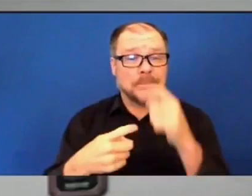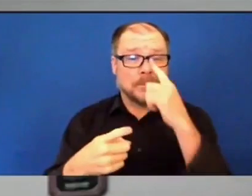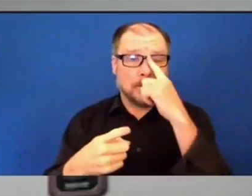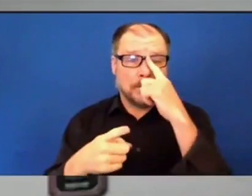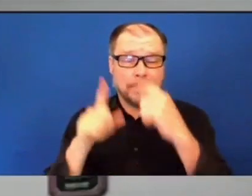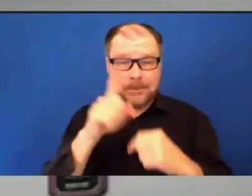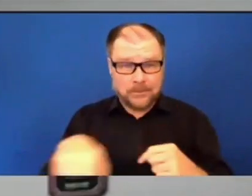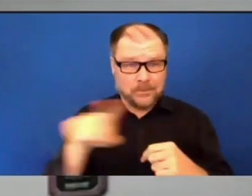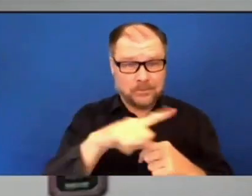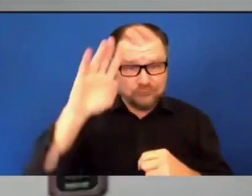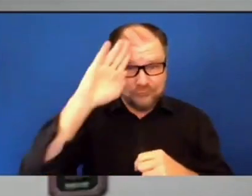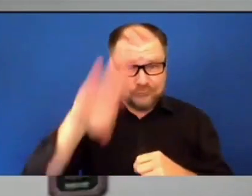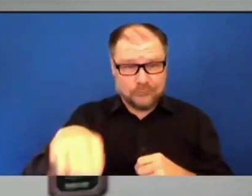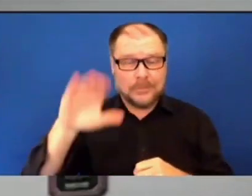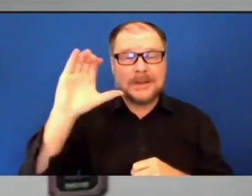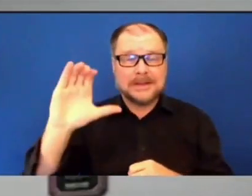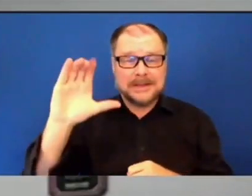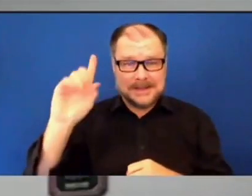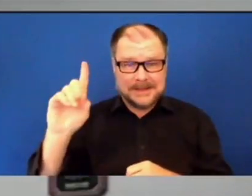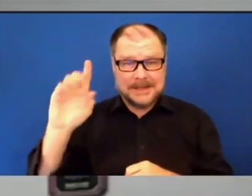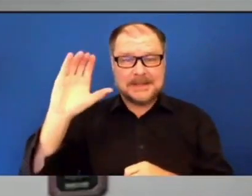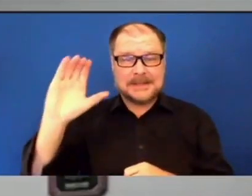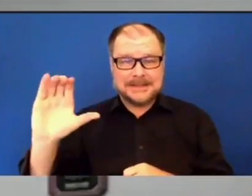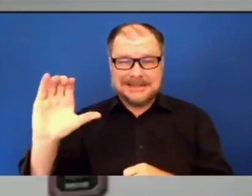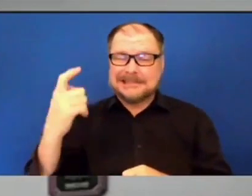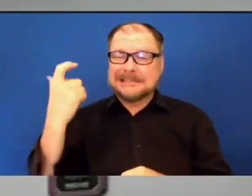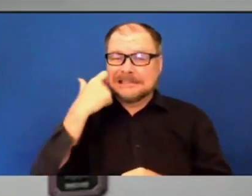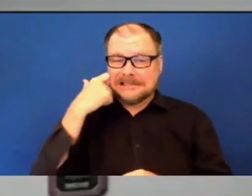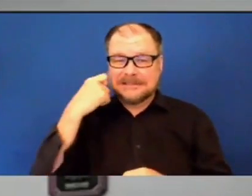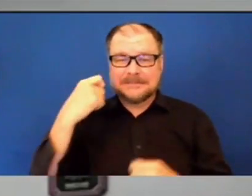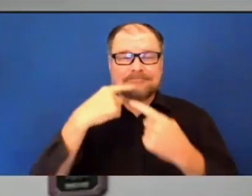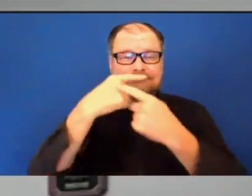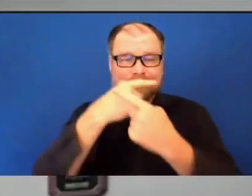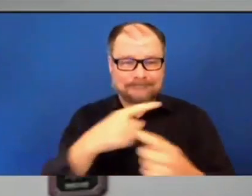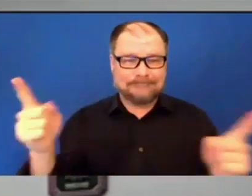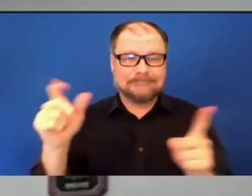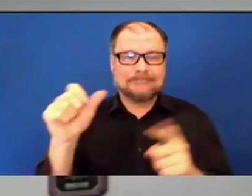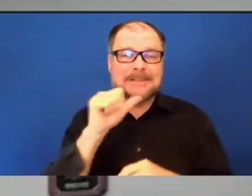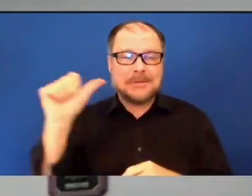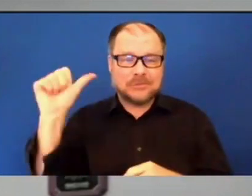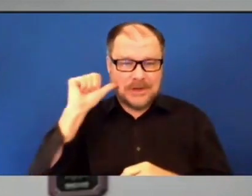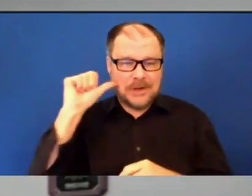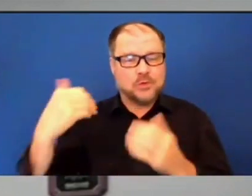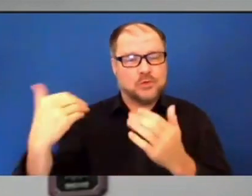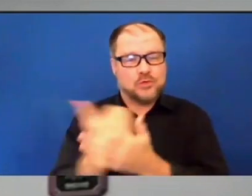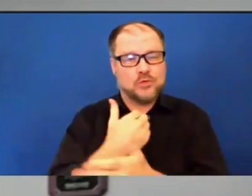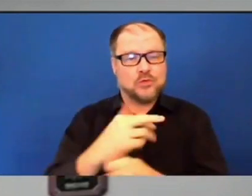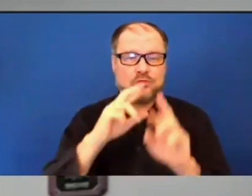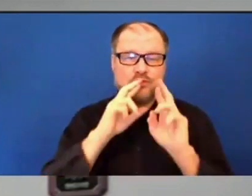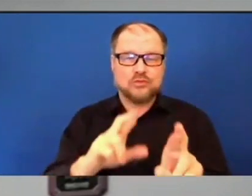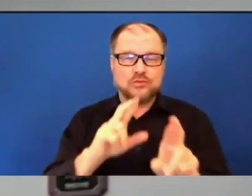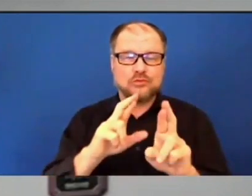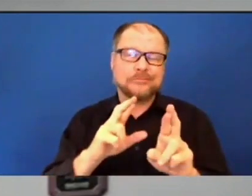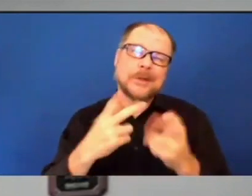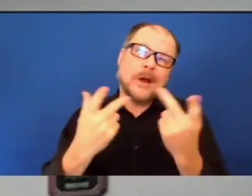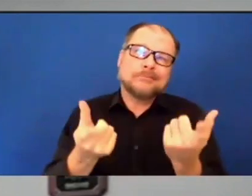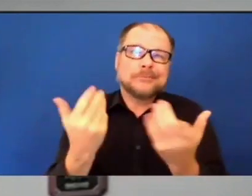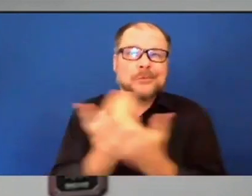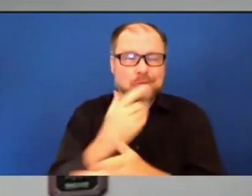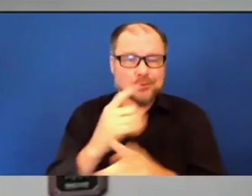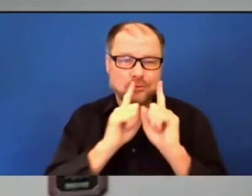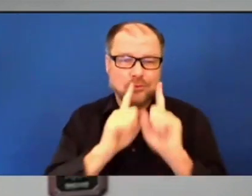Everybody is aware the CDC did issue new guidance yesterday, specifically in regard to masking. And